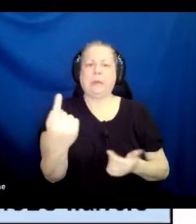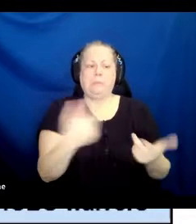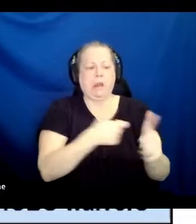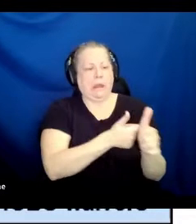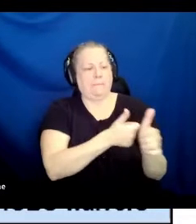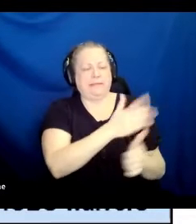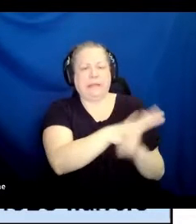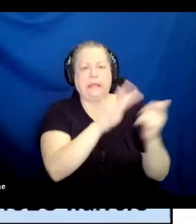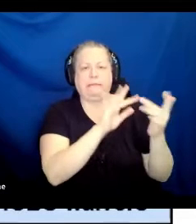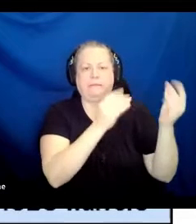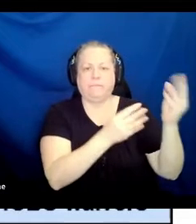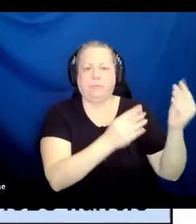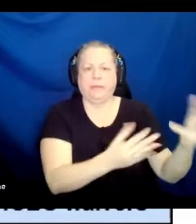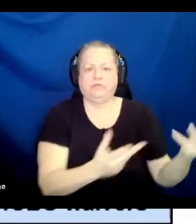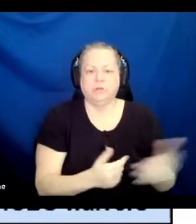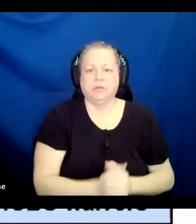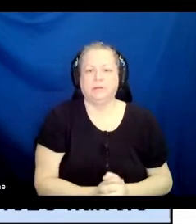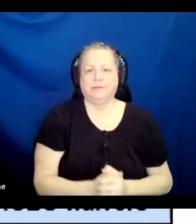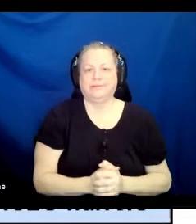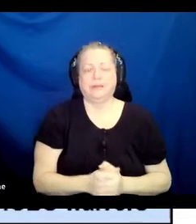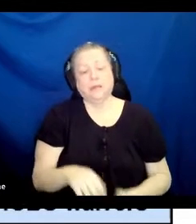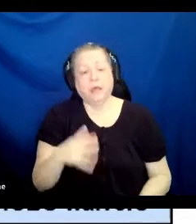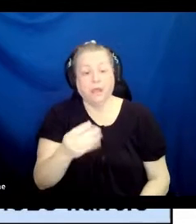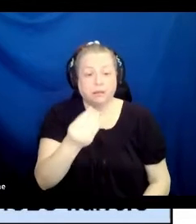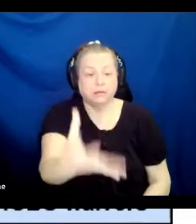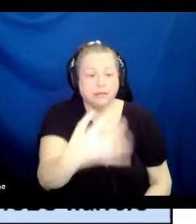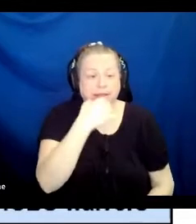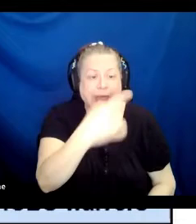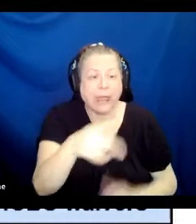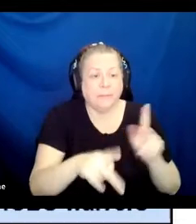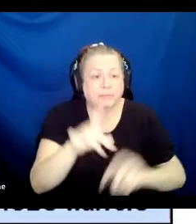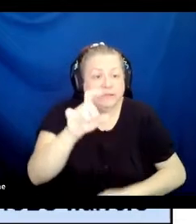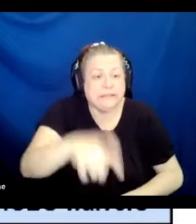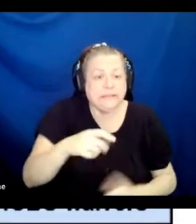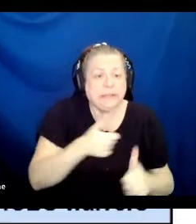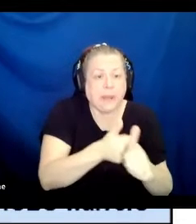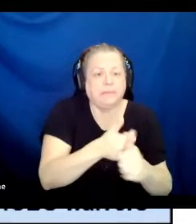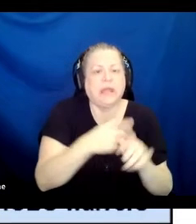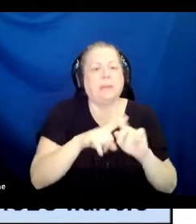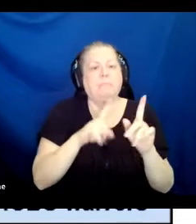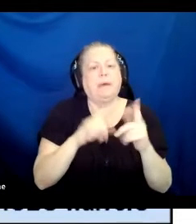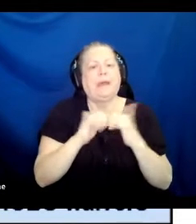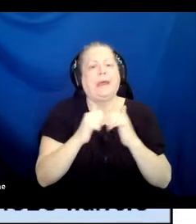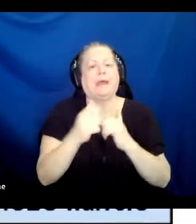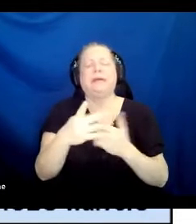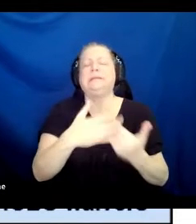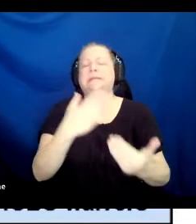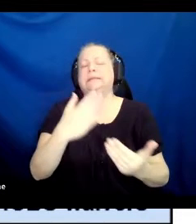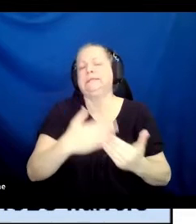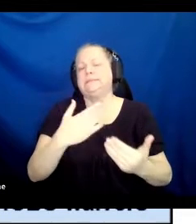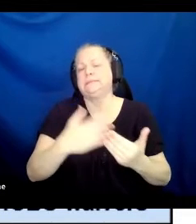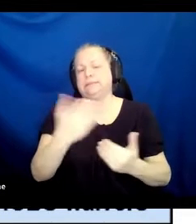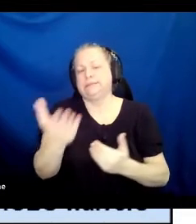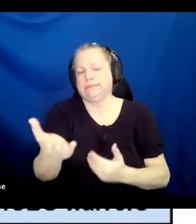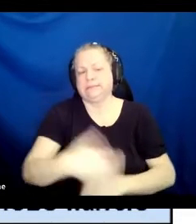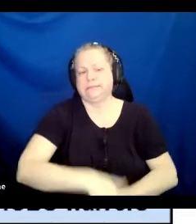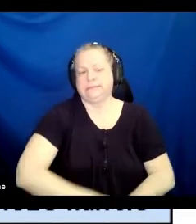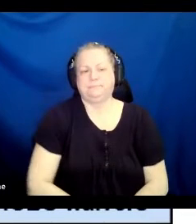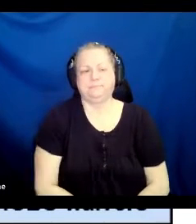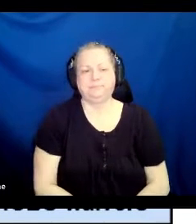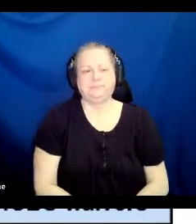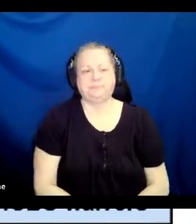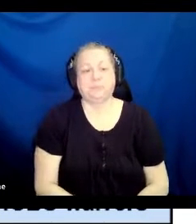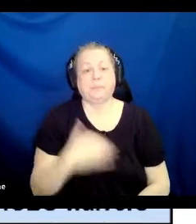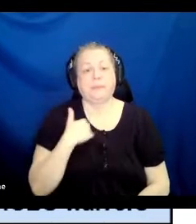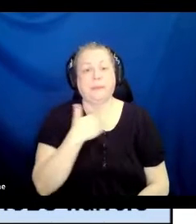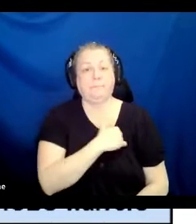information? We're telling you, let folks know to update it. Here are the easiest ways for people to update their information with MassHealth. For our